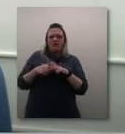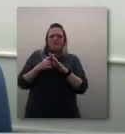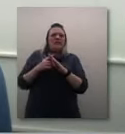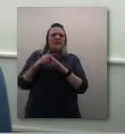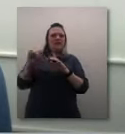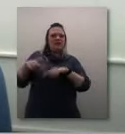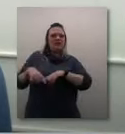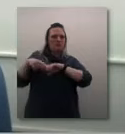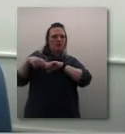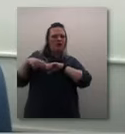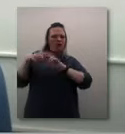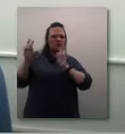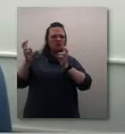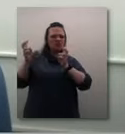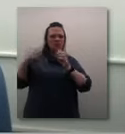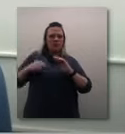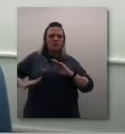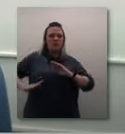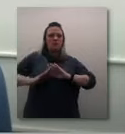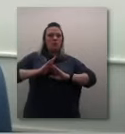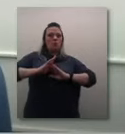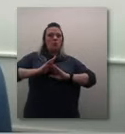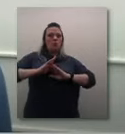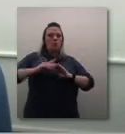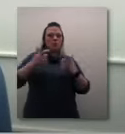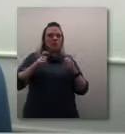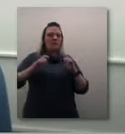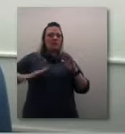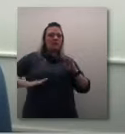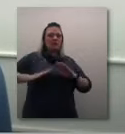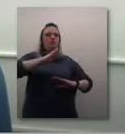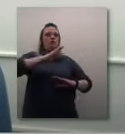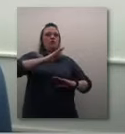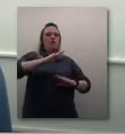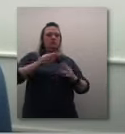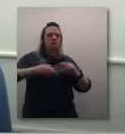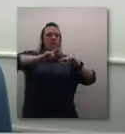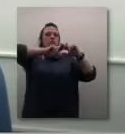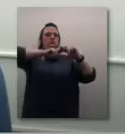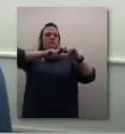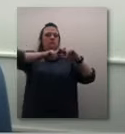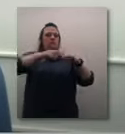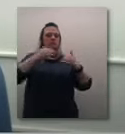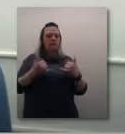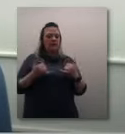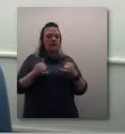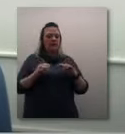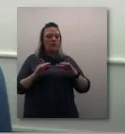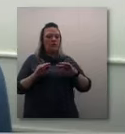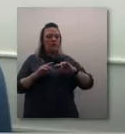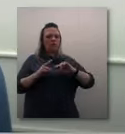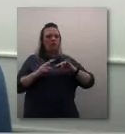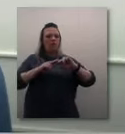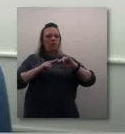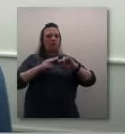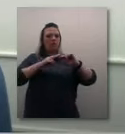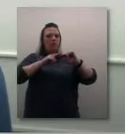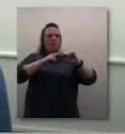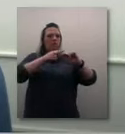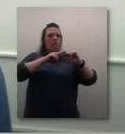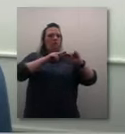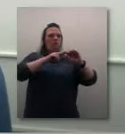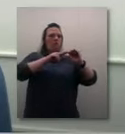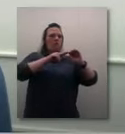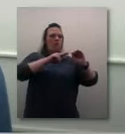pause, we had a steep increase of number of admissions, and now we're flattening out more. And even when we do